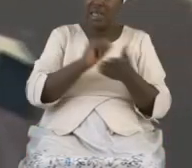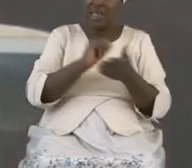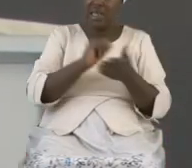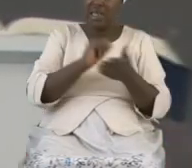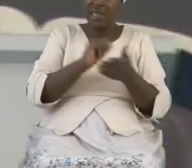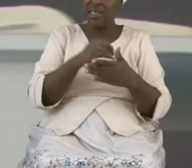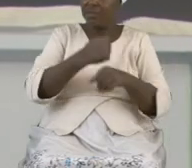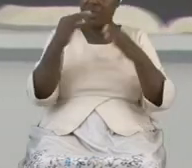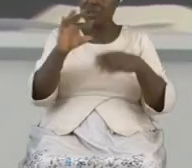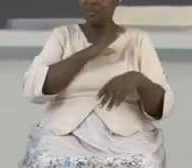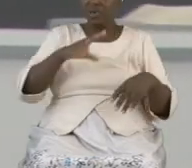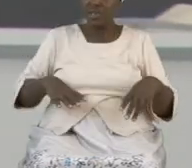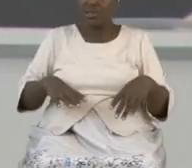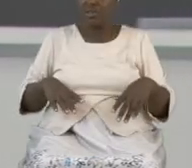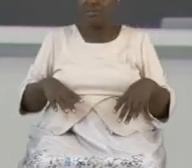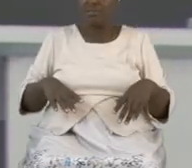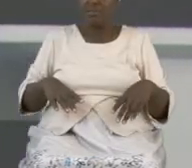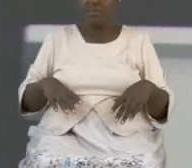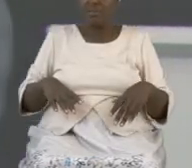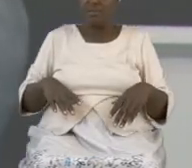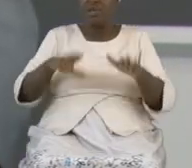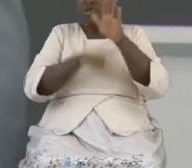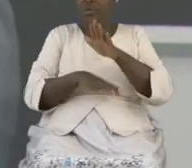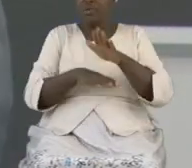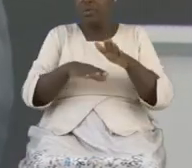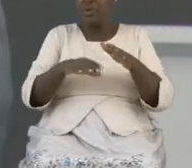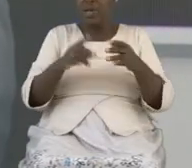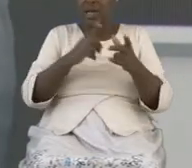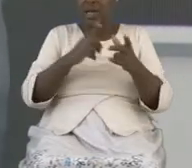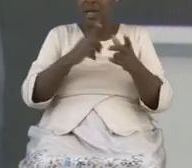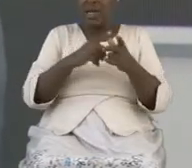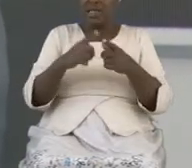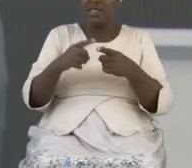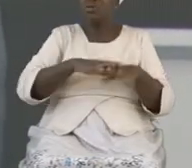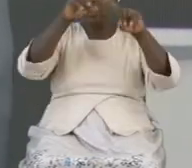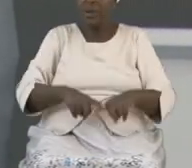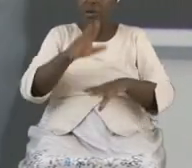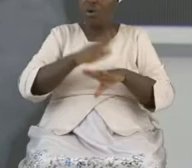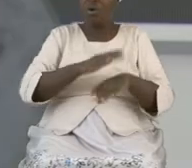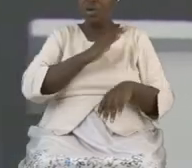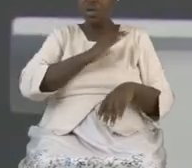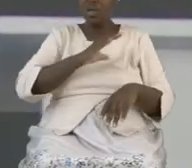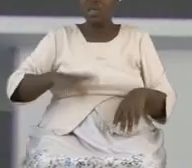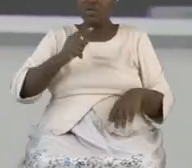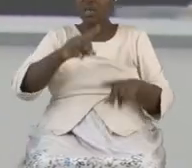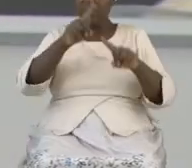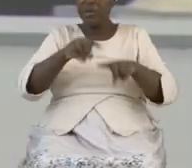cheap. And you didn't depend on Christ. You are depending upon yourself.